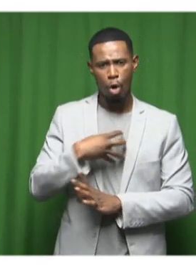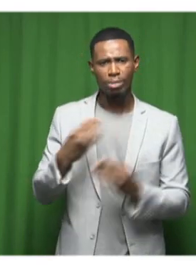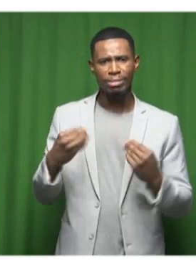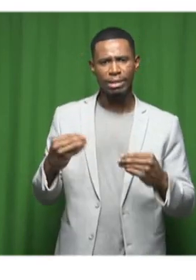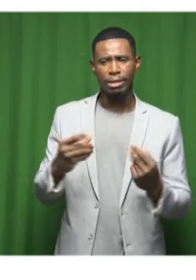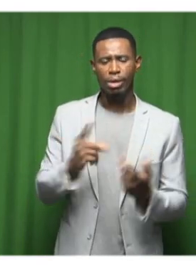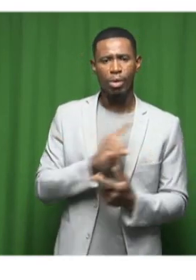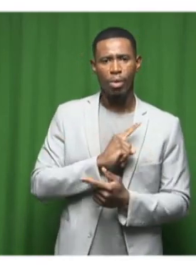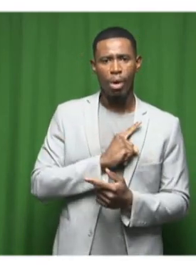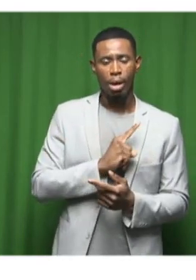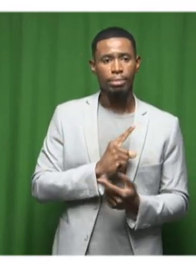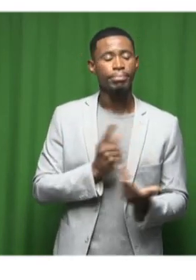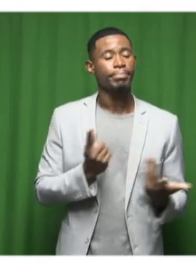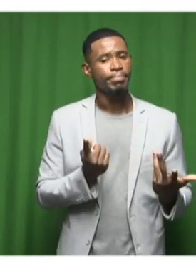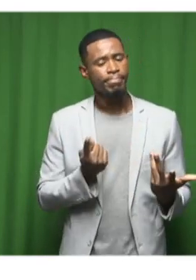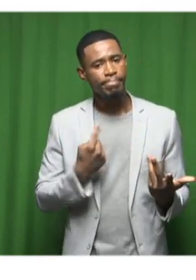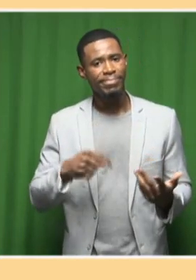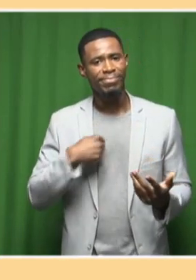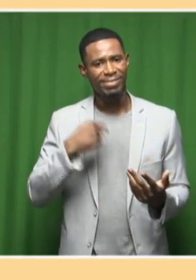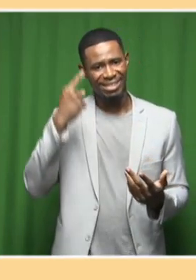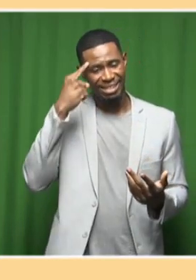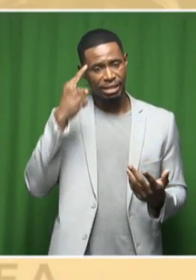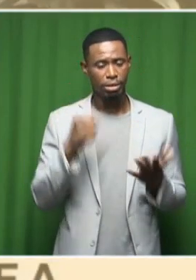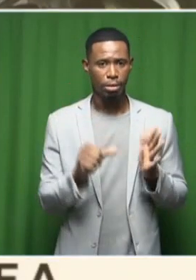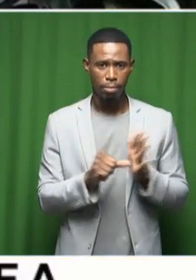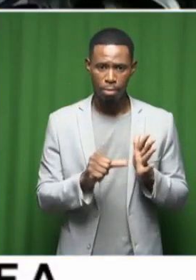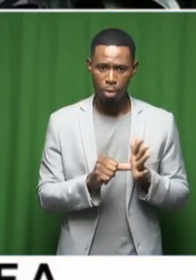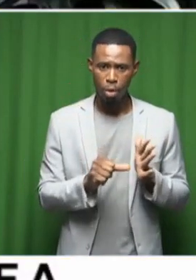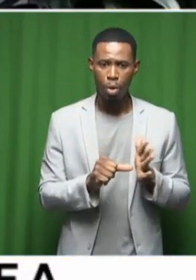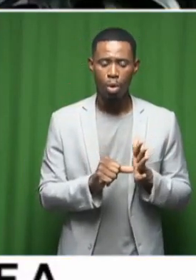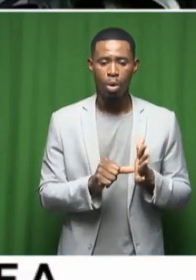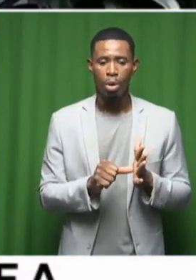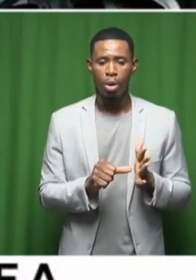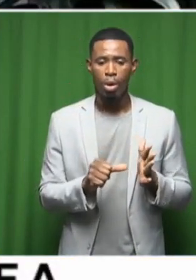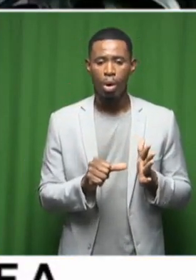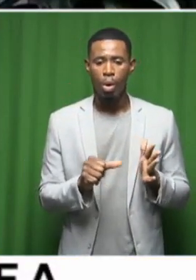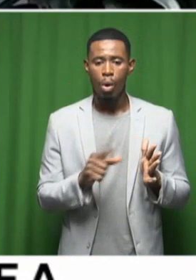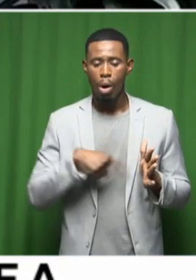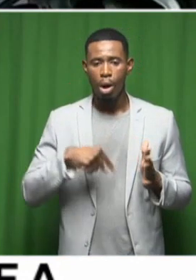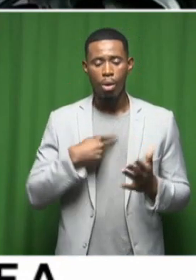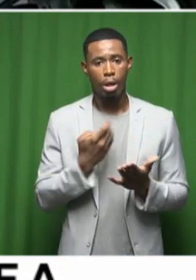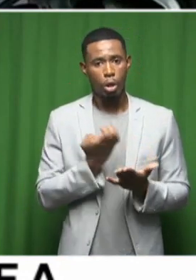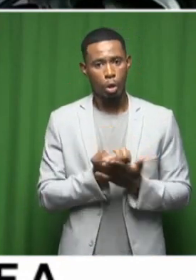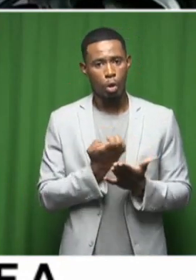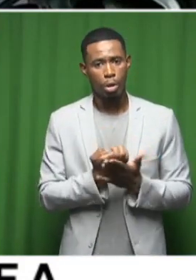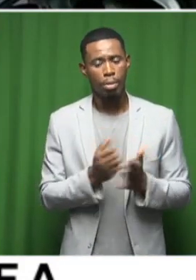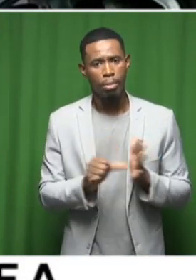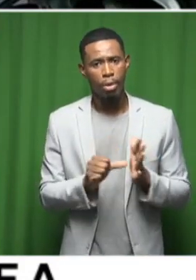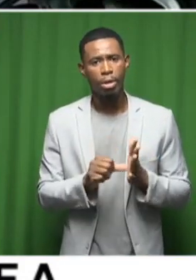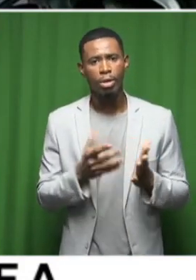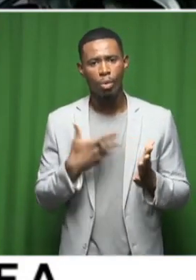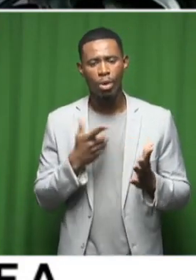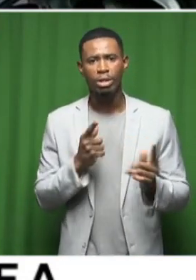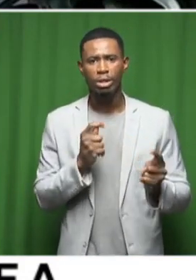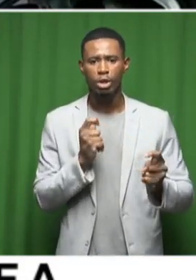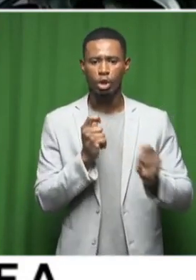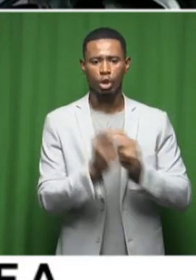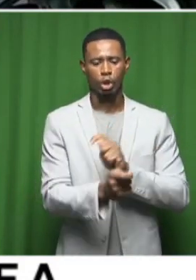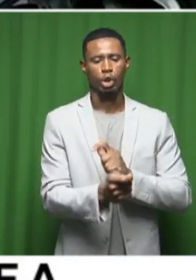Well, we think it's important. We think it's a critical component of our economy to address transformation.